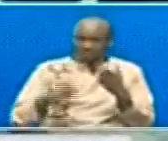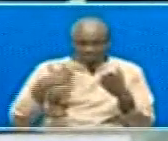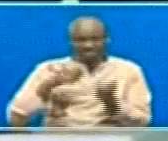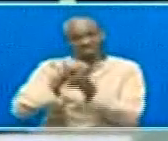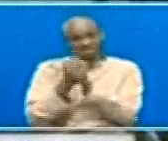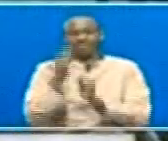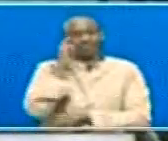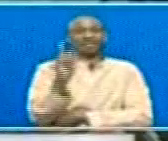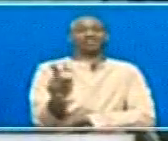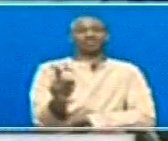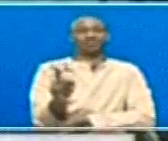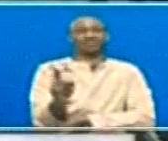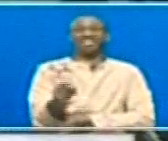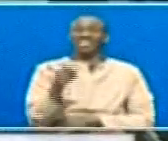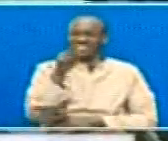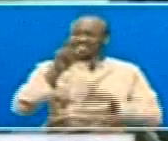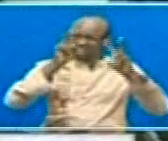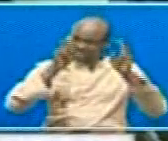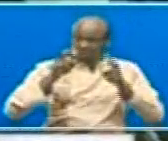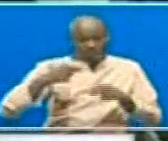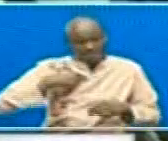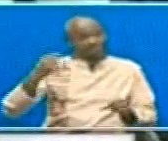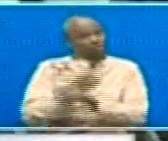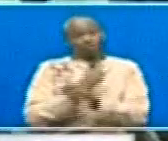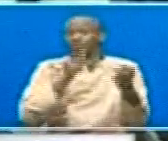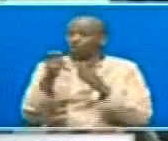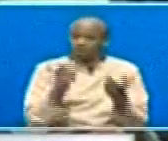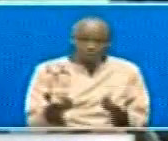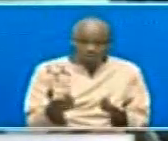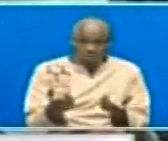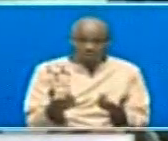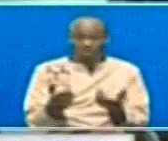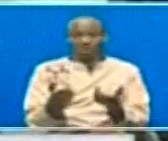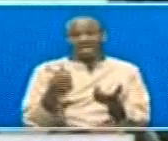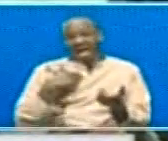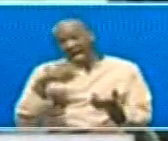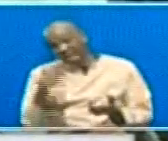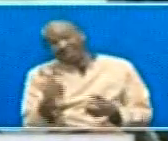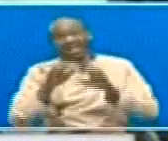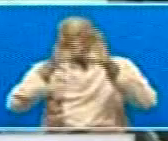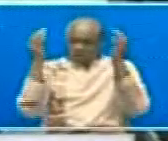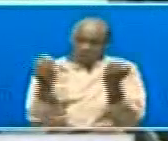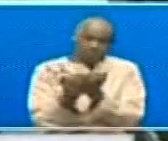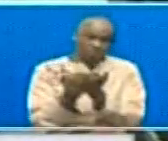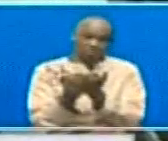conflict in Kenya. This is an issue beyond our control, beyond the control of any globally